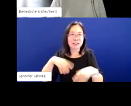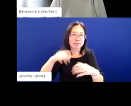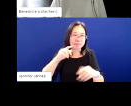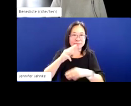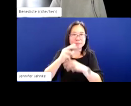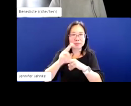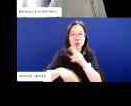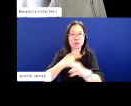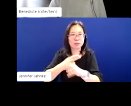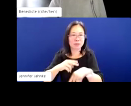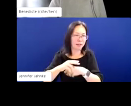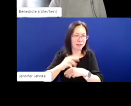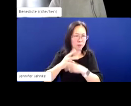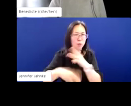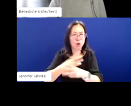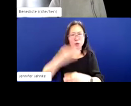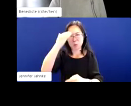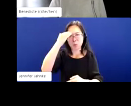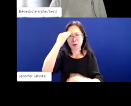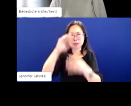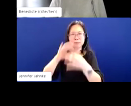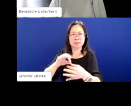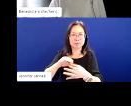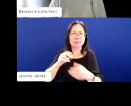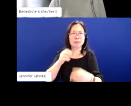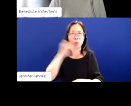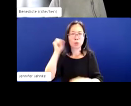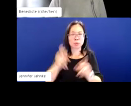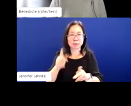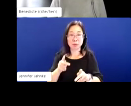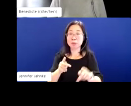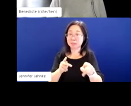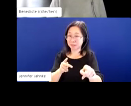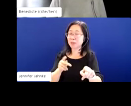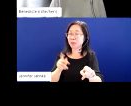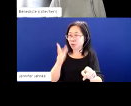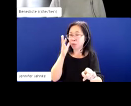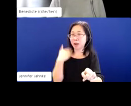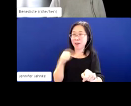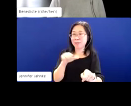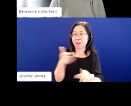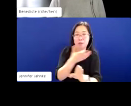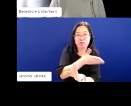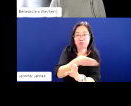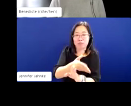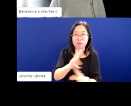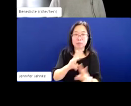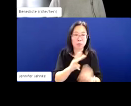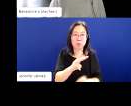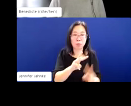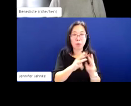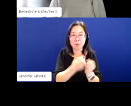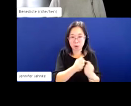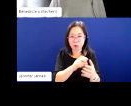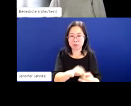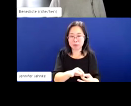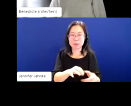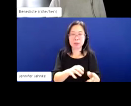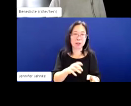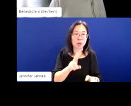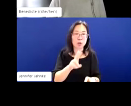3rd, and that will be a follow-up to a couple other webinars that we've been doing on the UN Convention for the Rights of Older